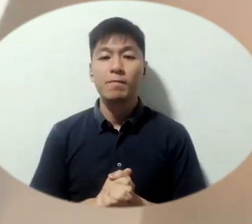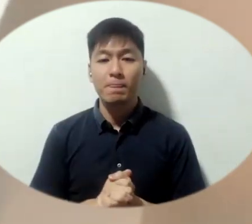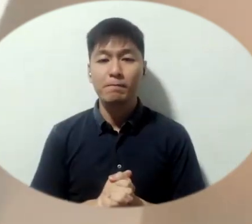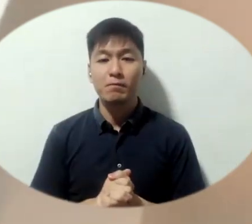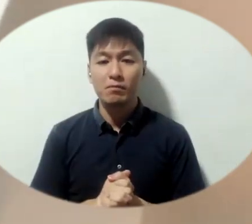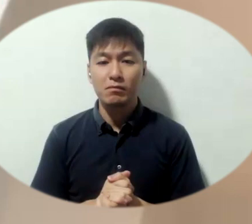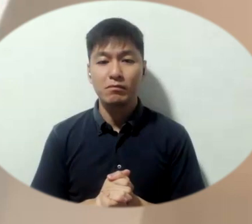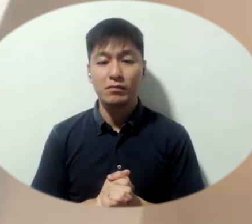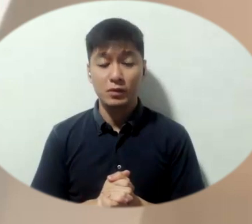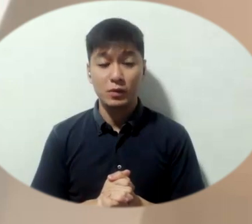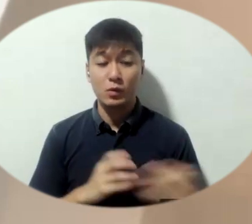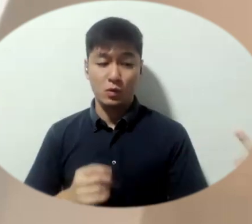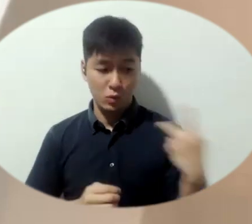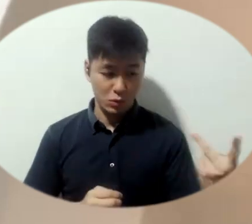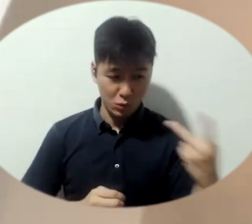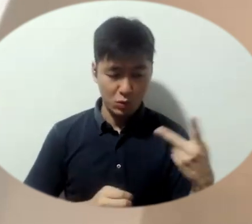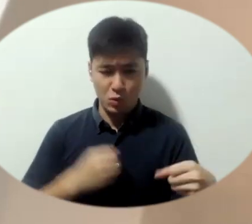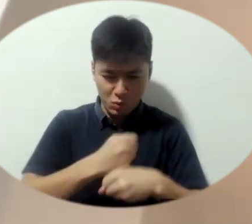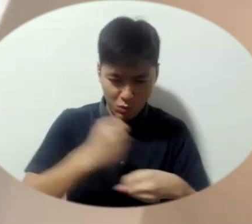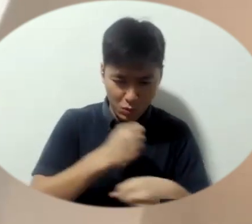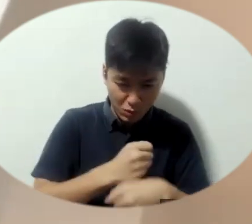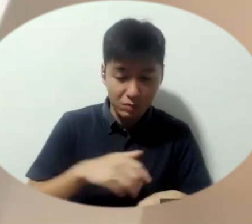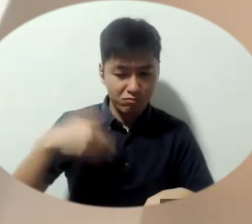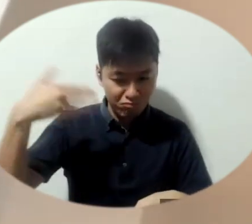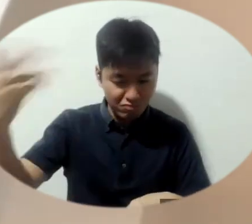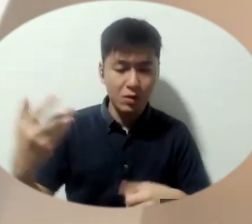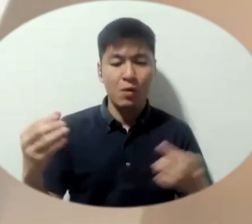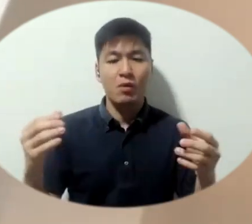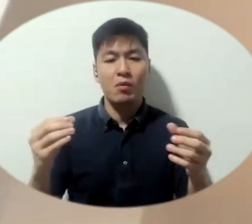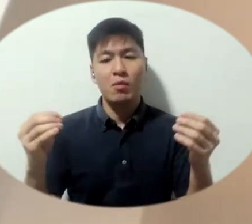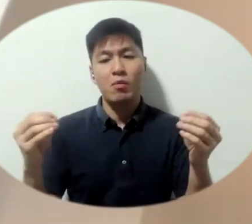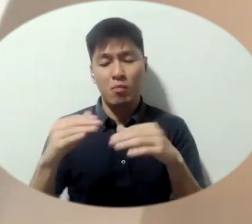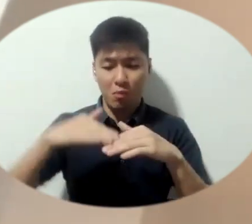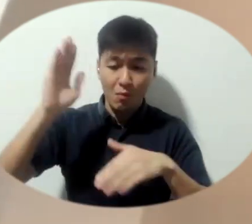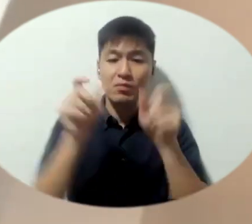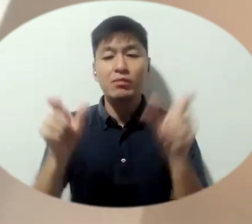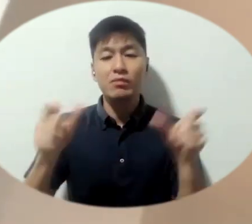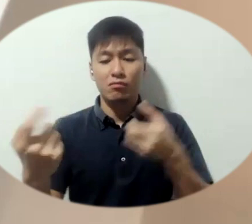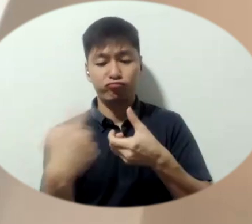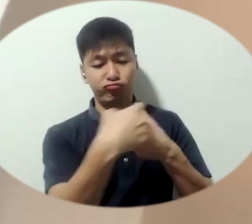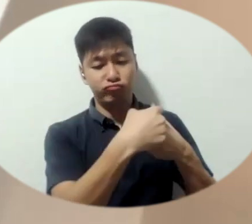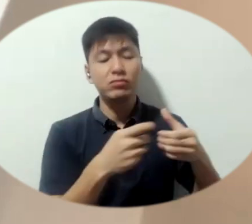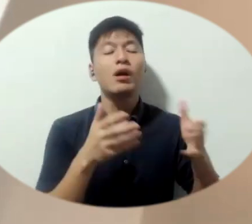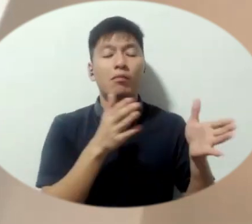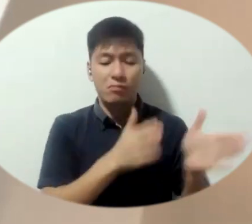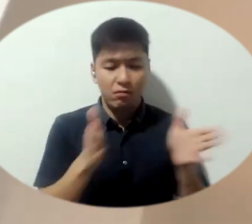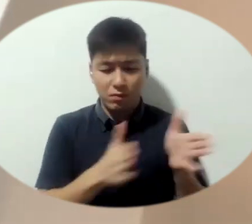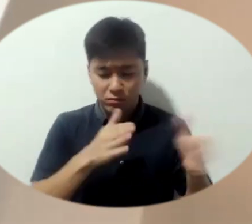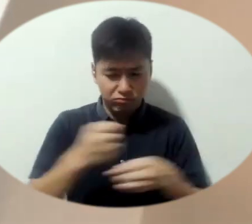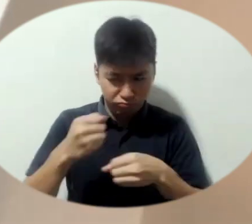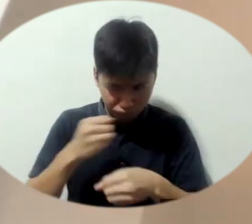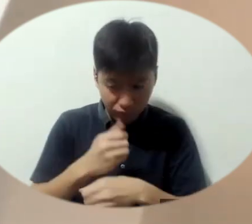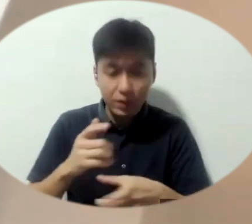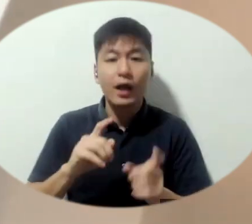for Dementia, a 40 kilometers journey along the Camino. We walked for 4 days, 10 kilometers a day. And then we had a